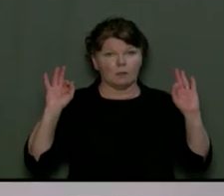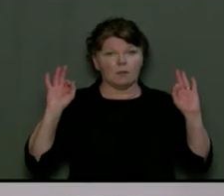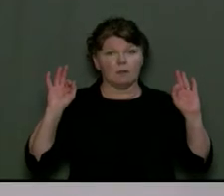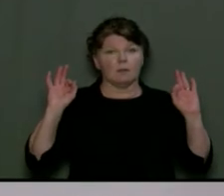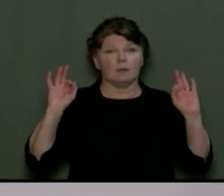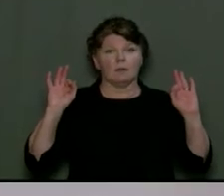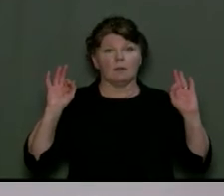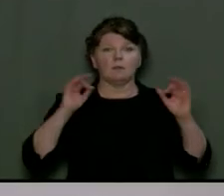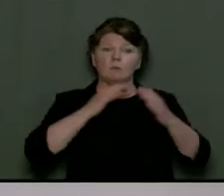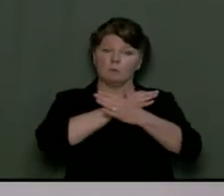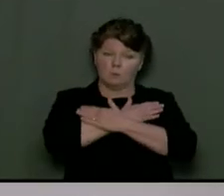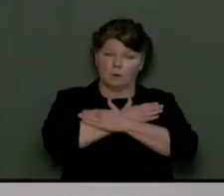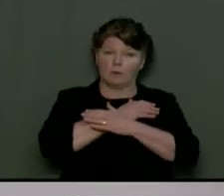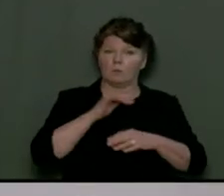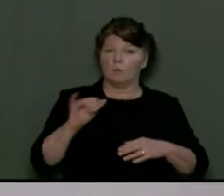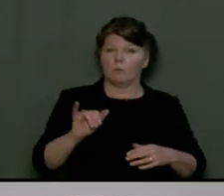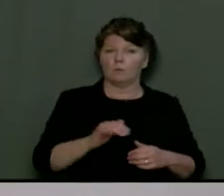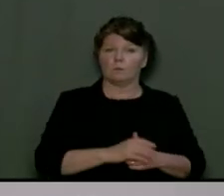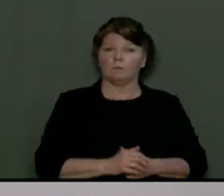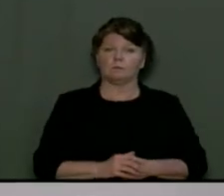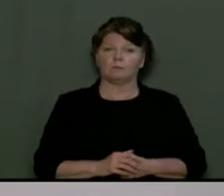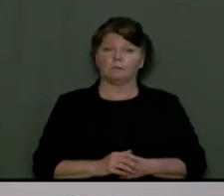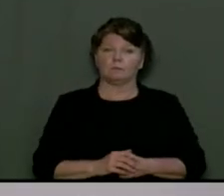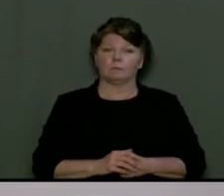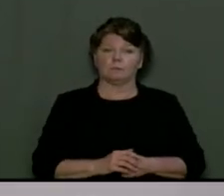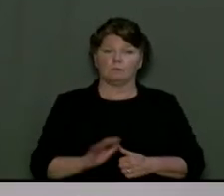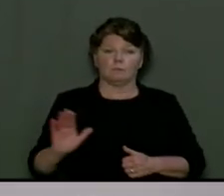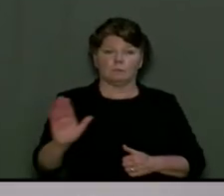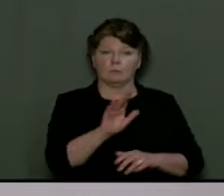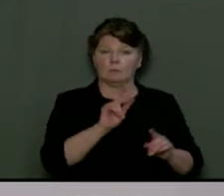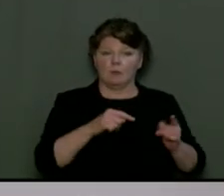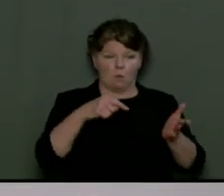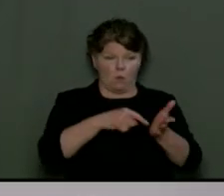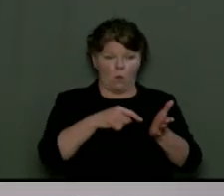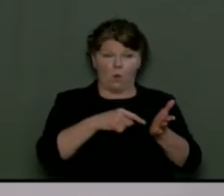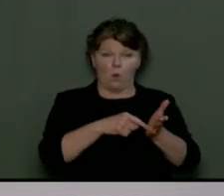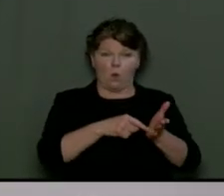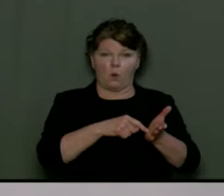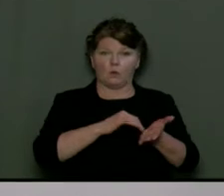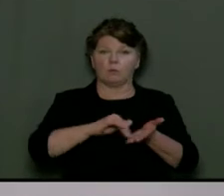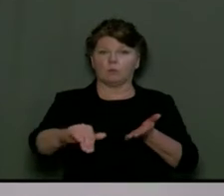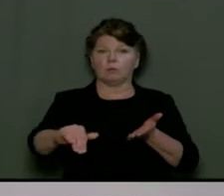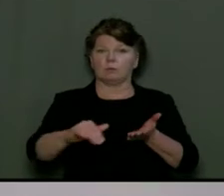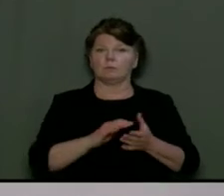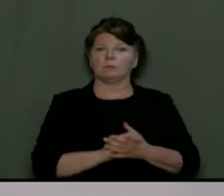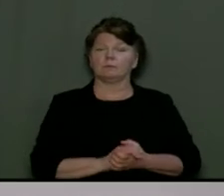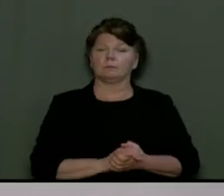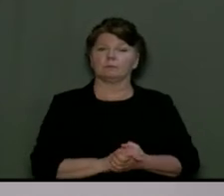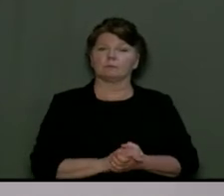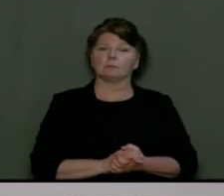their rest too. Those in debt, they were released from their debts.